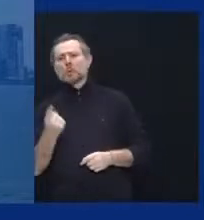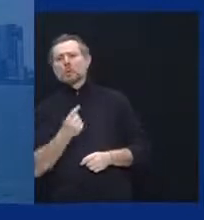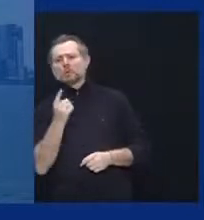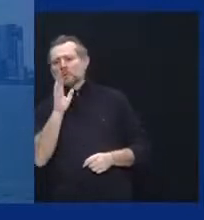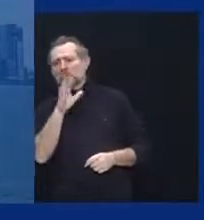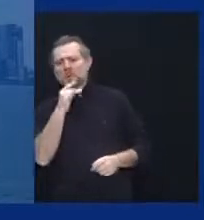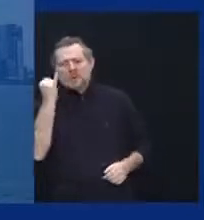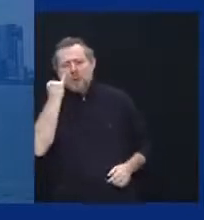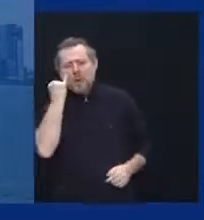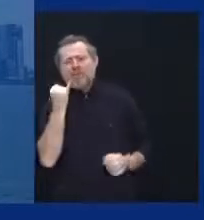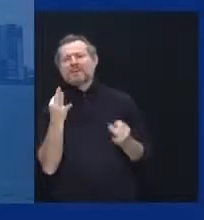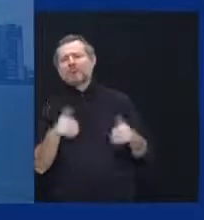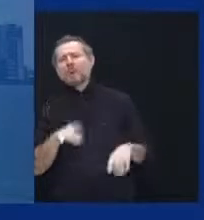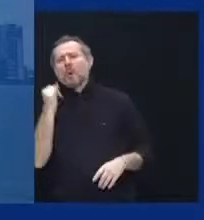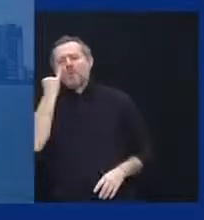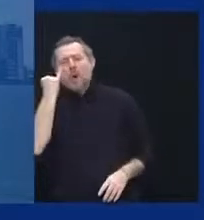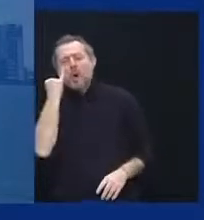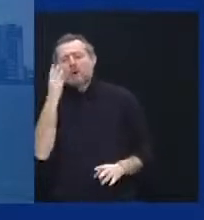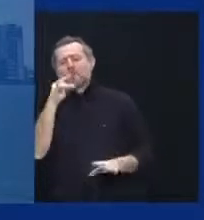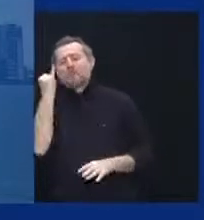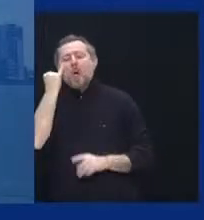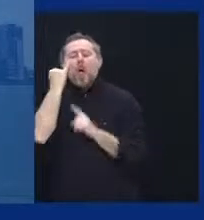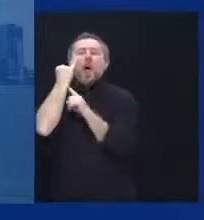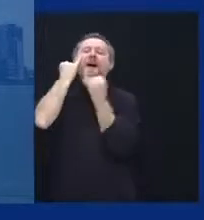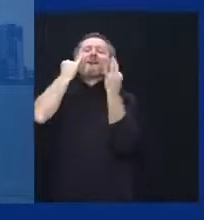scenarios. What if it's true about the UK